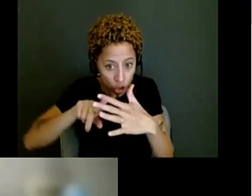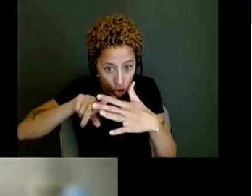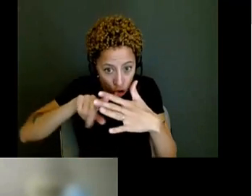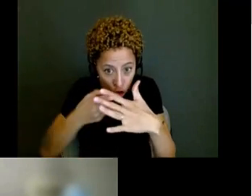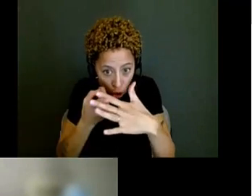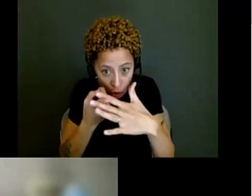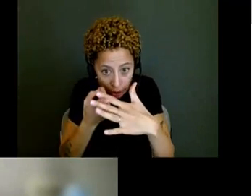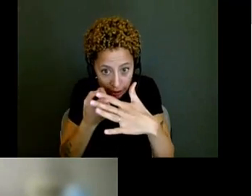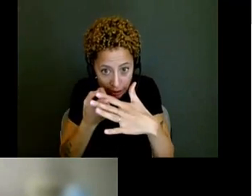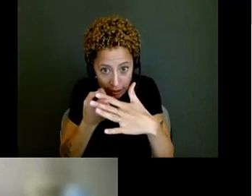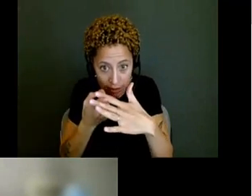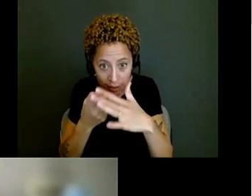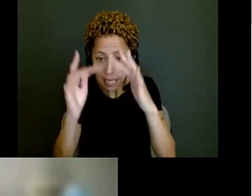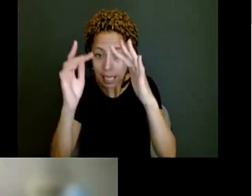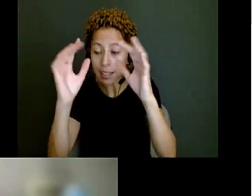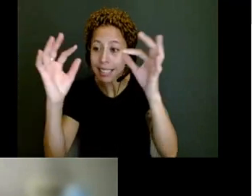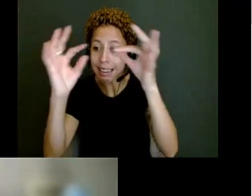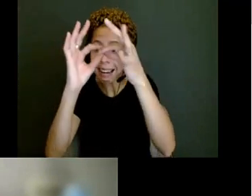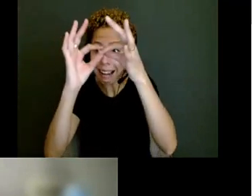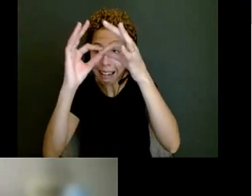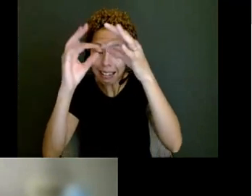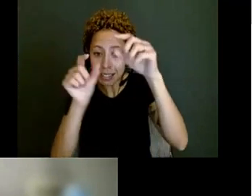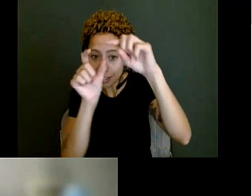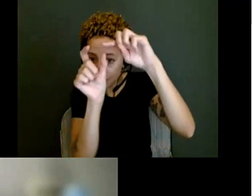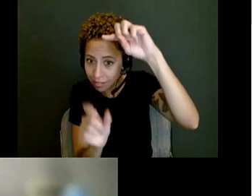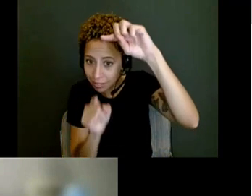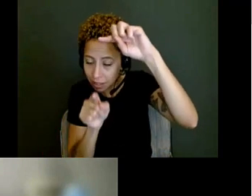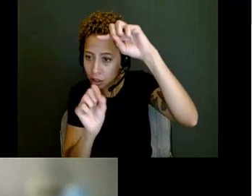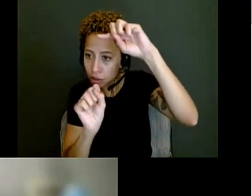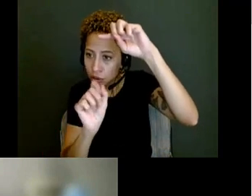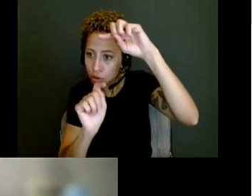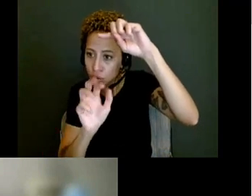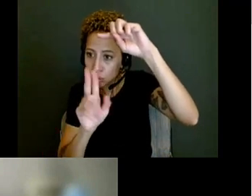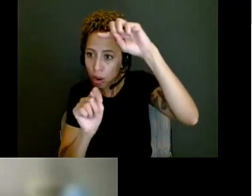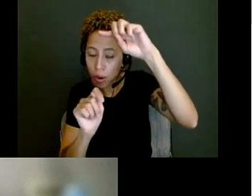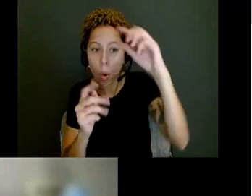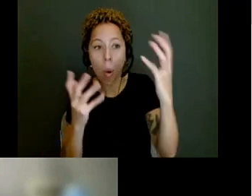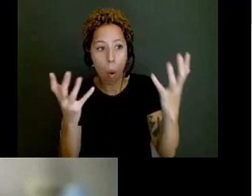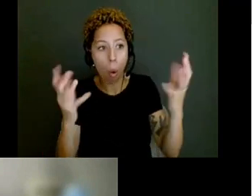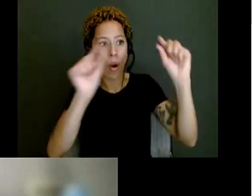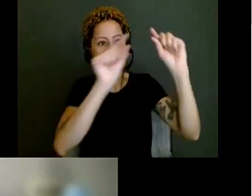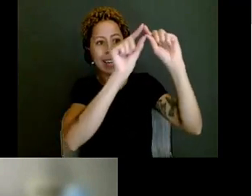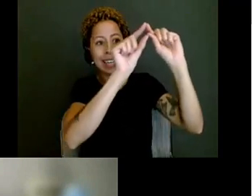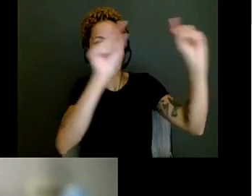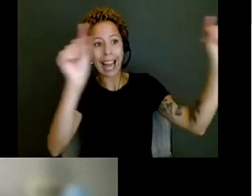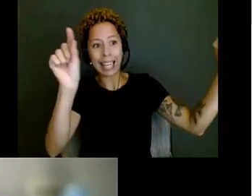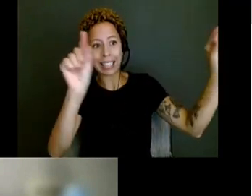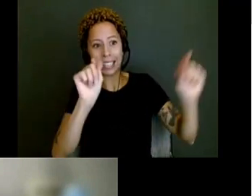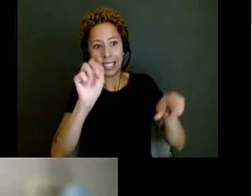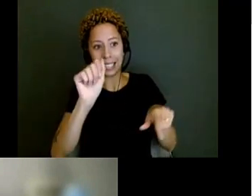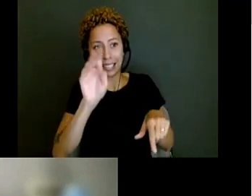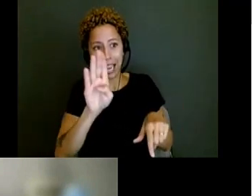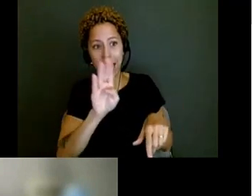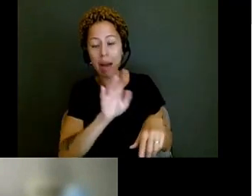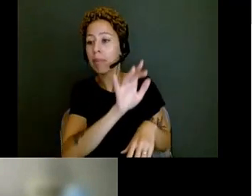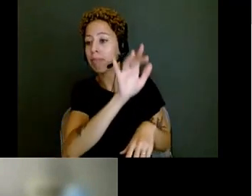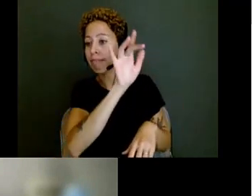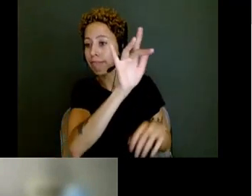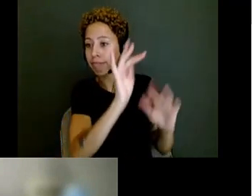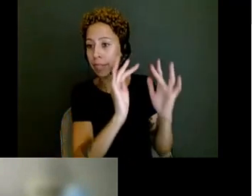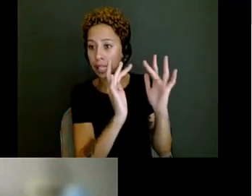here under the Connect column, or I can go to the Connect tab where all the conversations have, and I can open up that